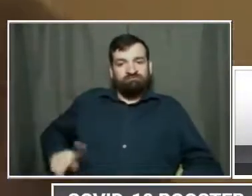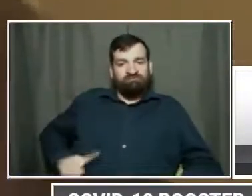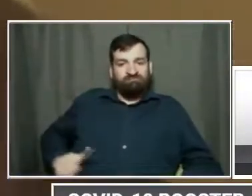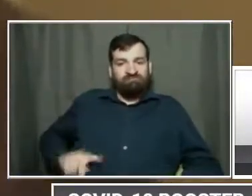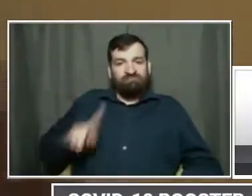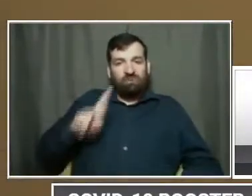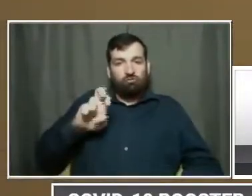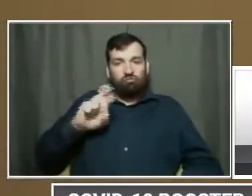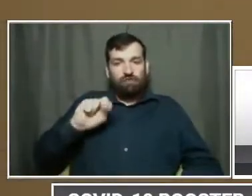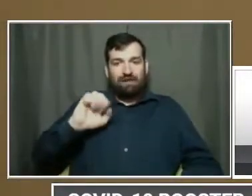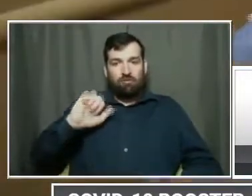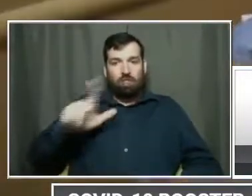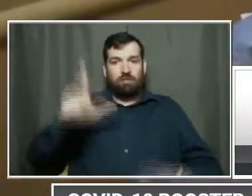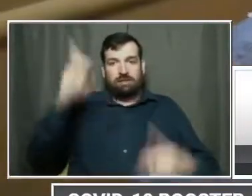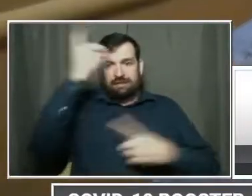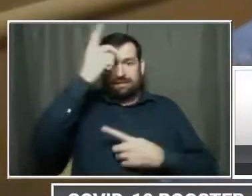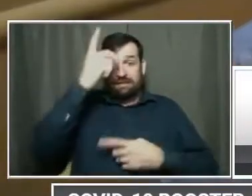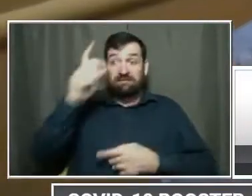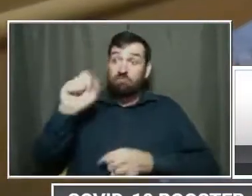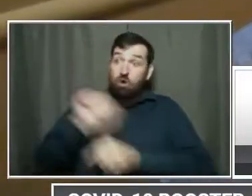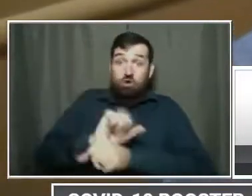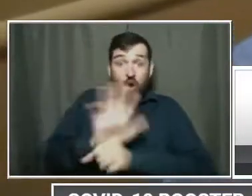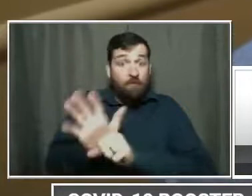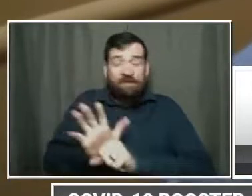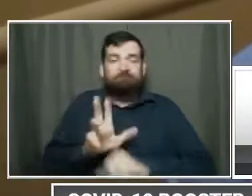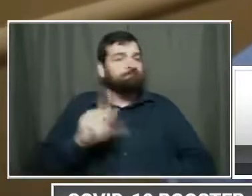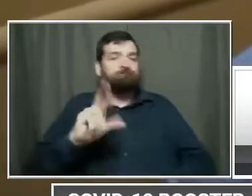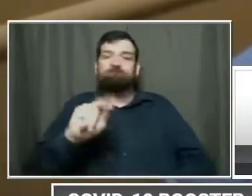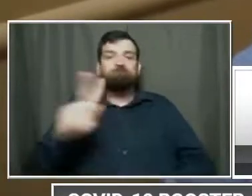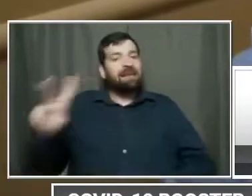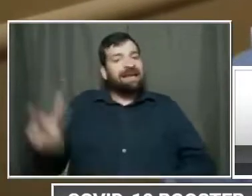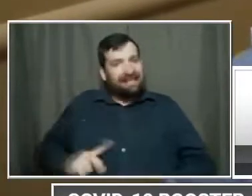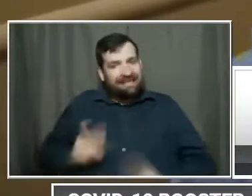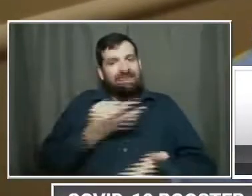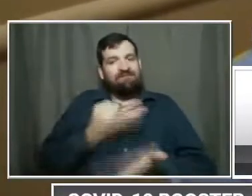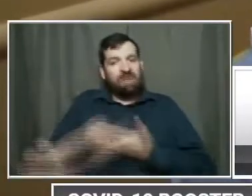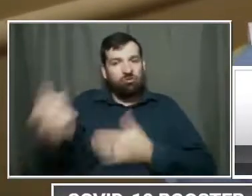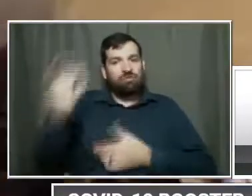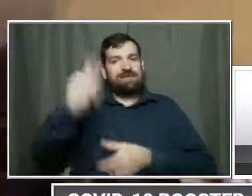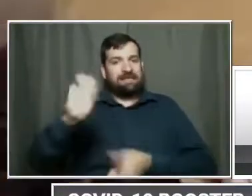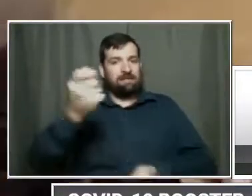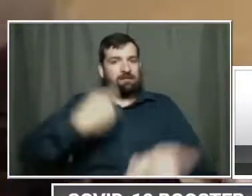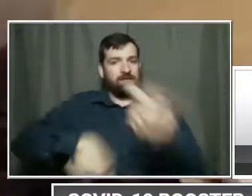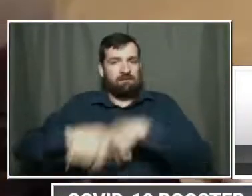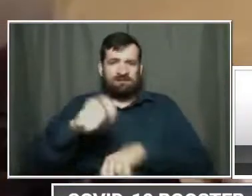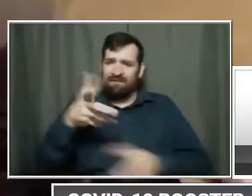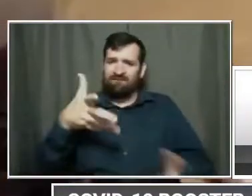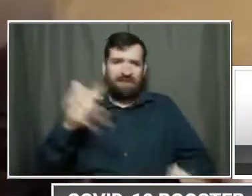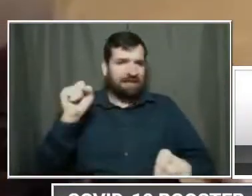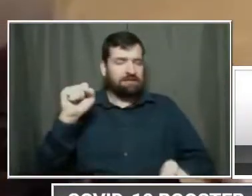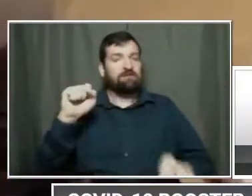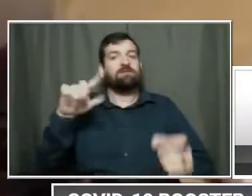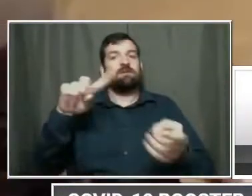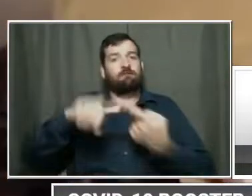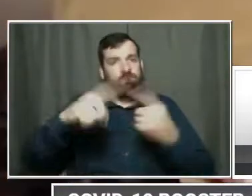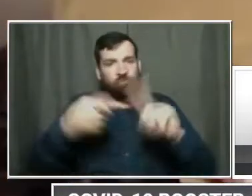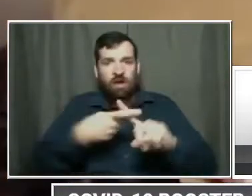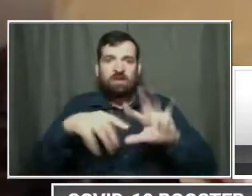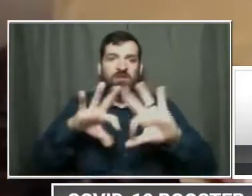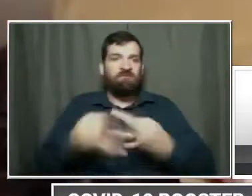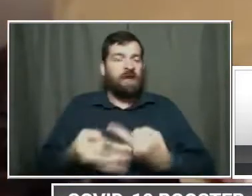COVID turned out was full-on kidney failure, and he needed a new kidney fast. Friends and family out of nowhere just